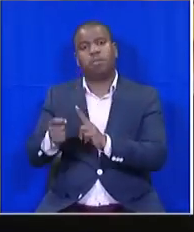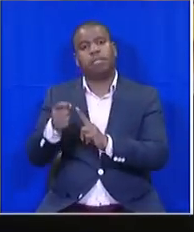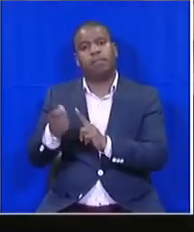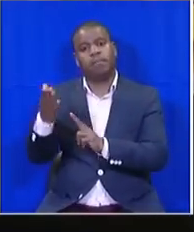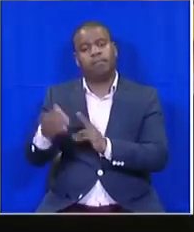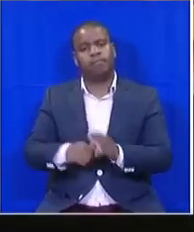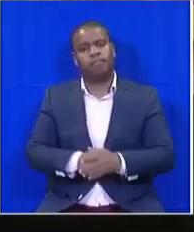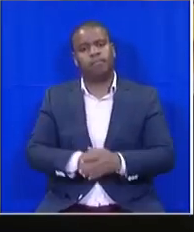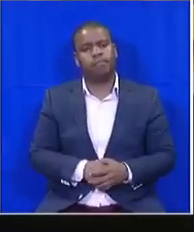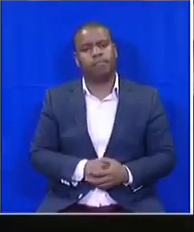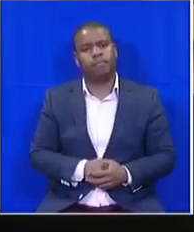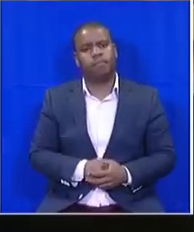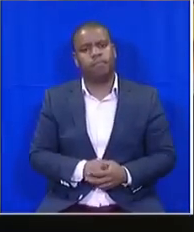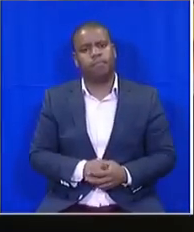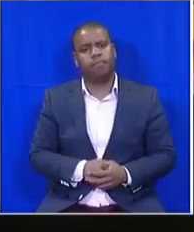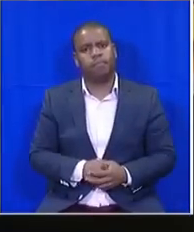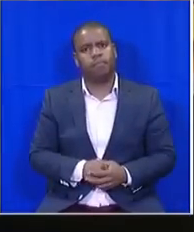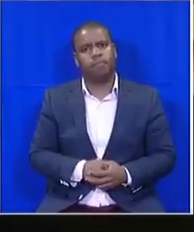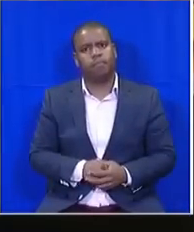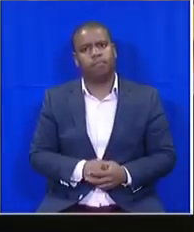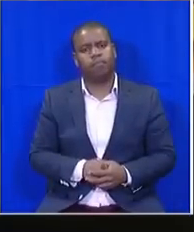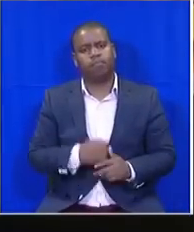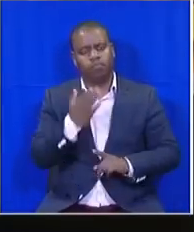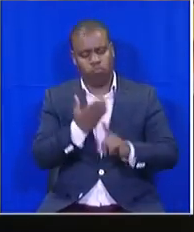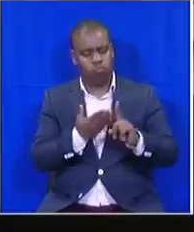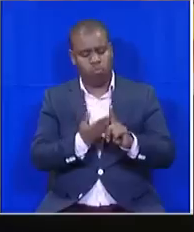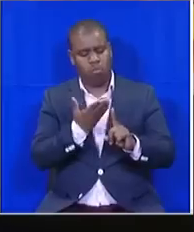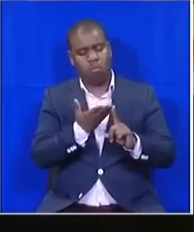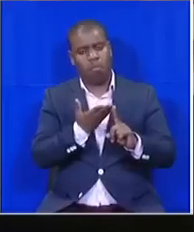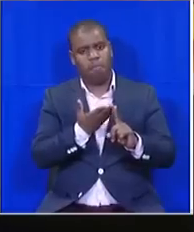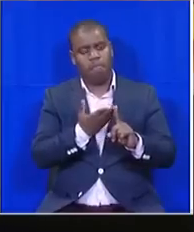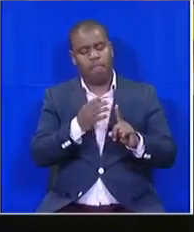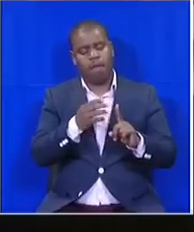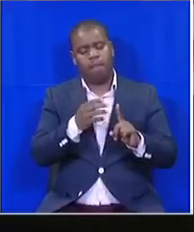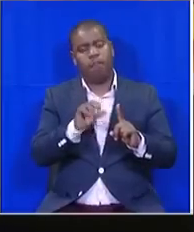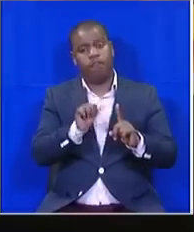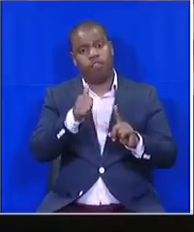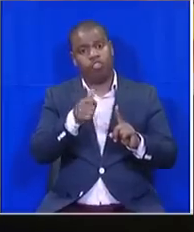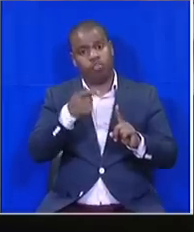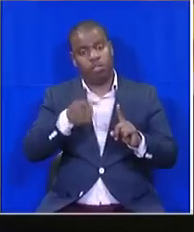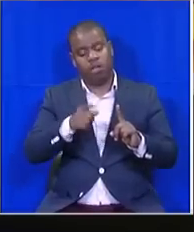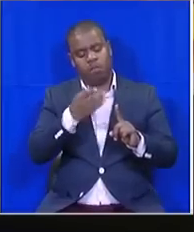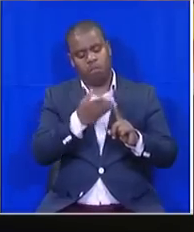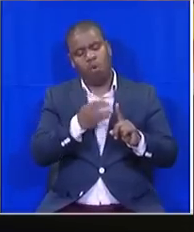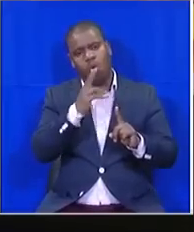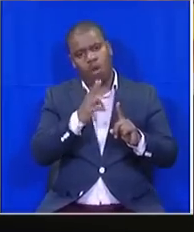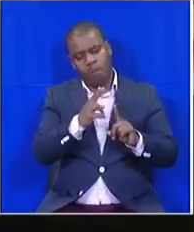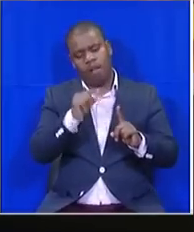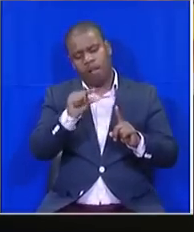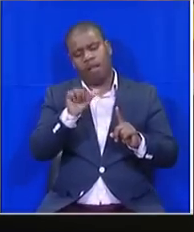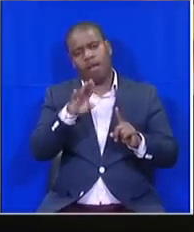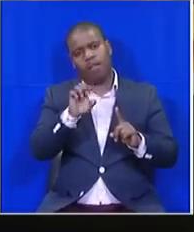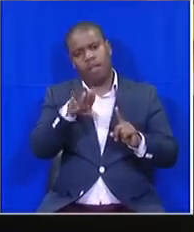Let me agree with Honourable Mr. Khatebe on what he has said. As I've